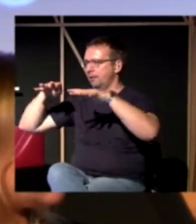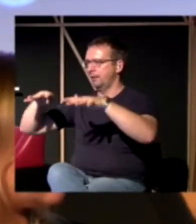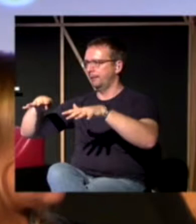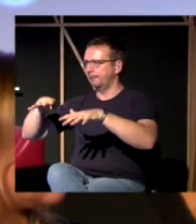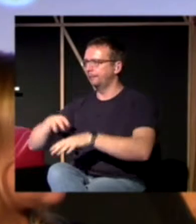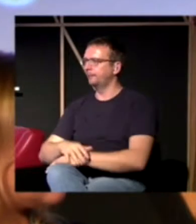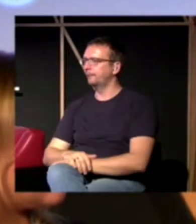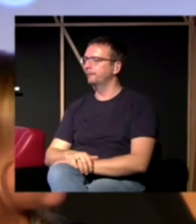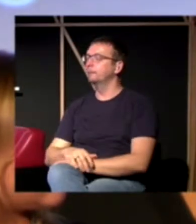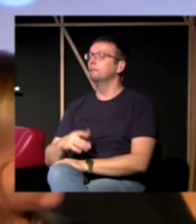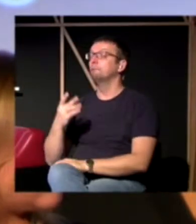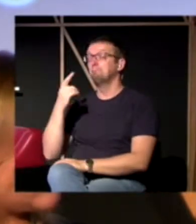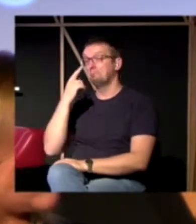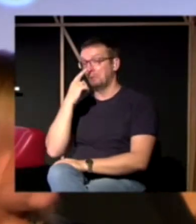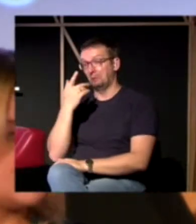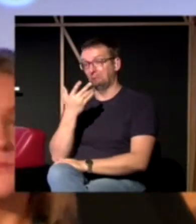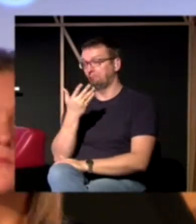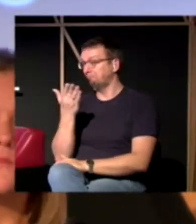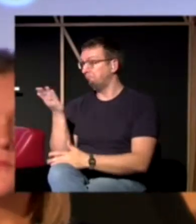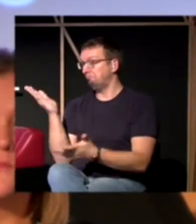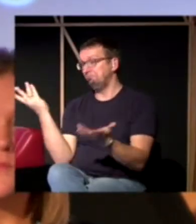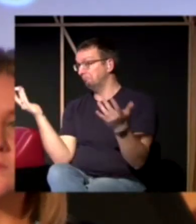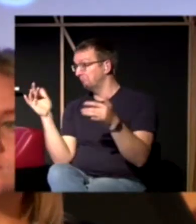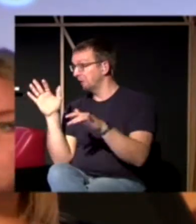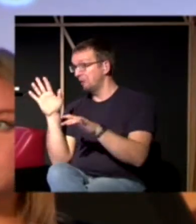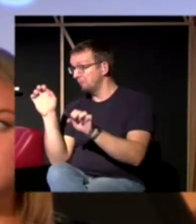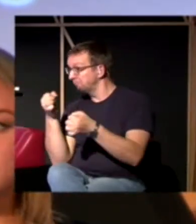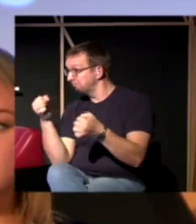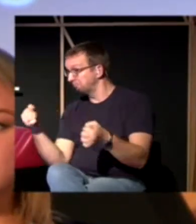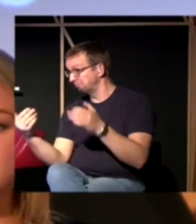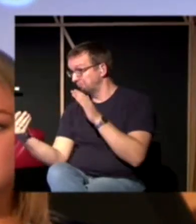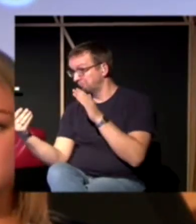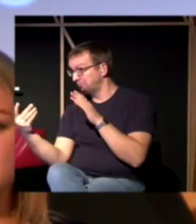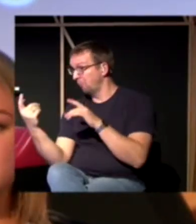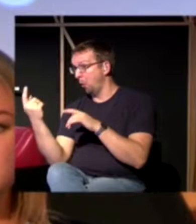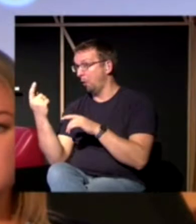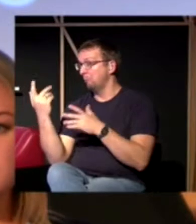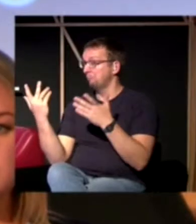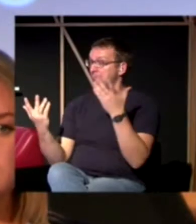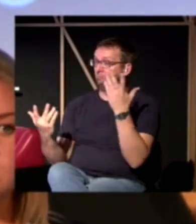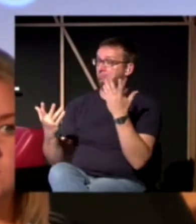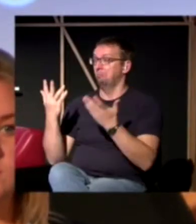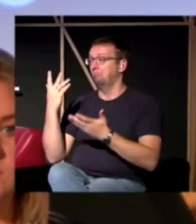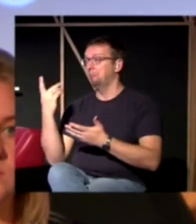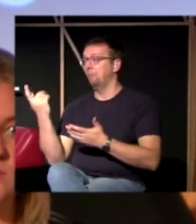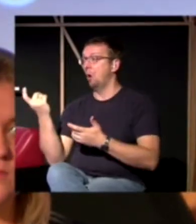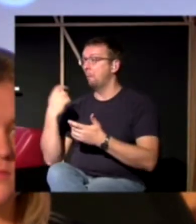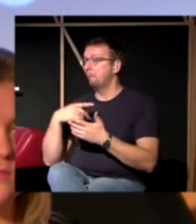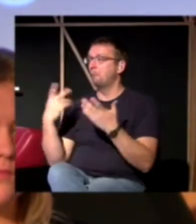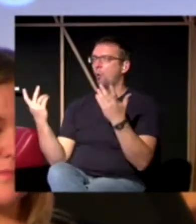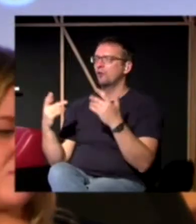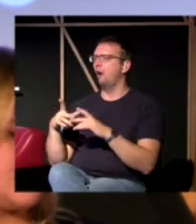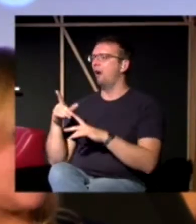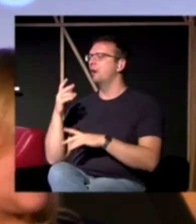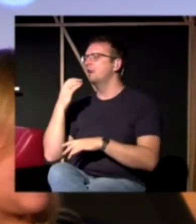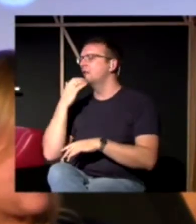possible to have any activities within that time frame, then please do let us know. We can always look to expand. We'll always promote the great works that